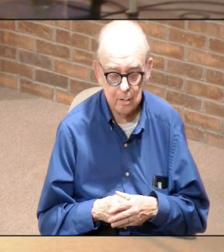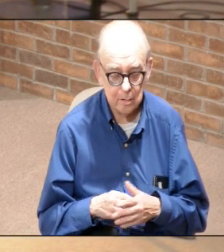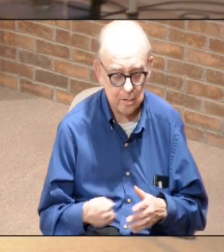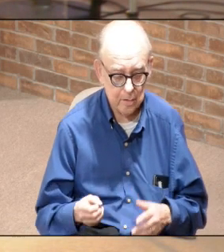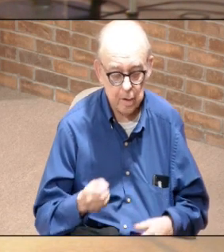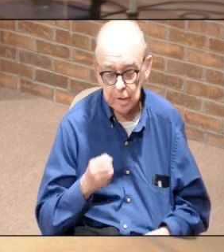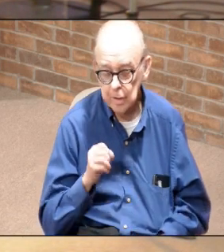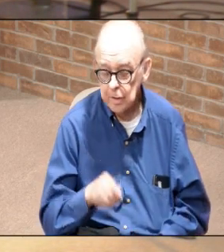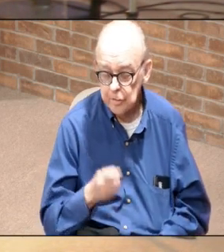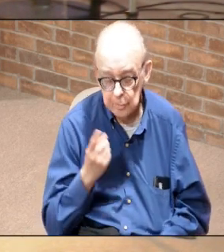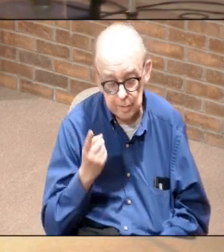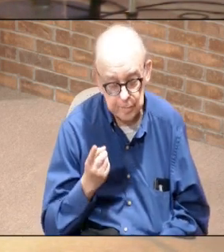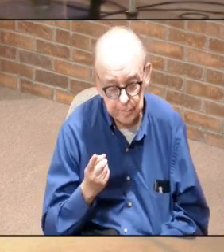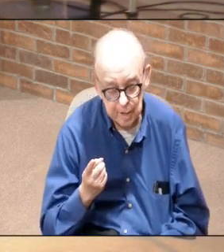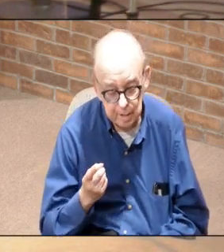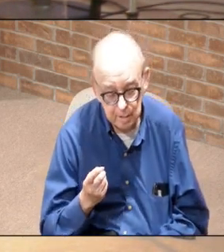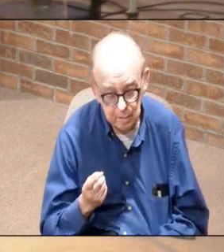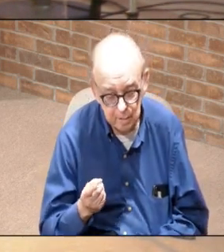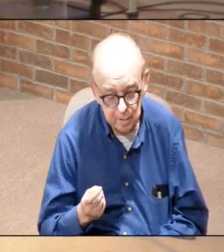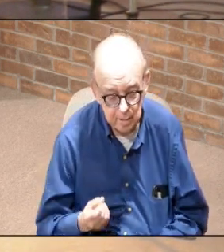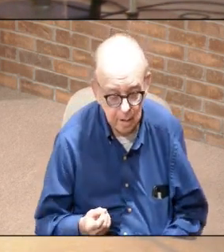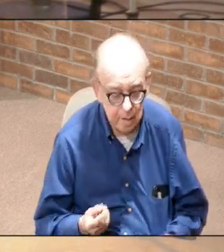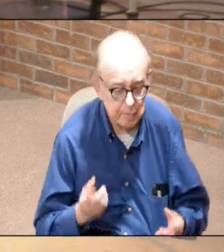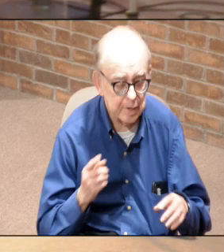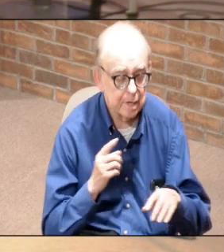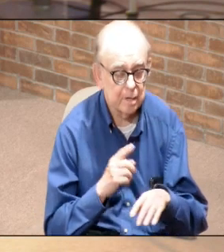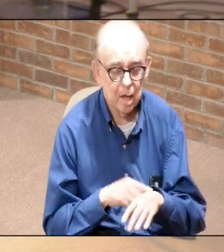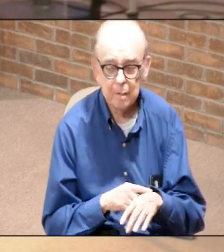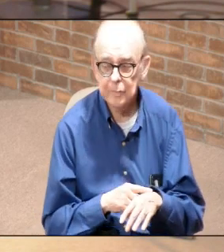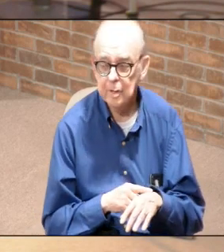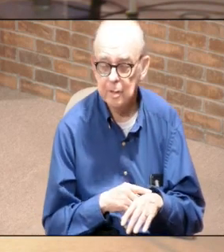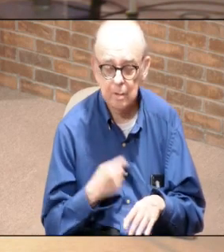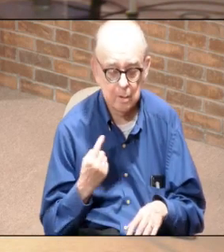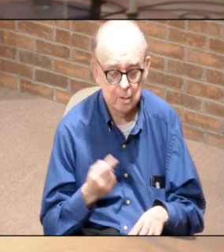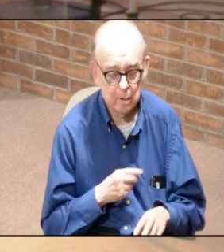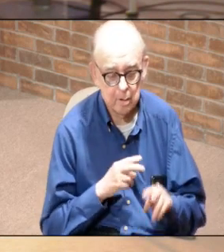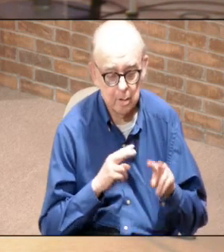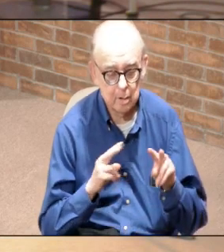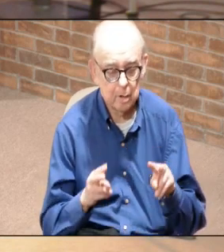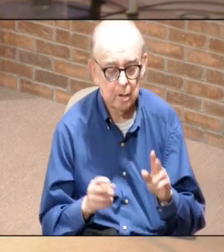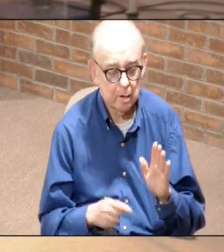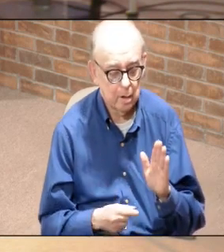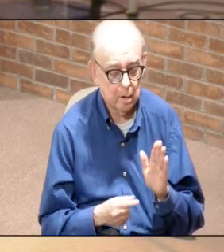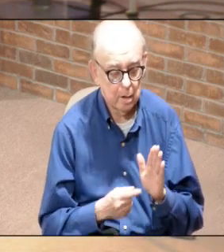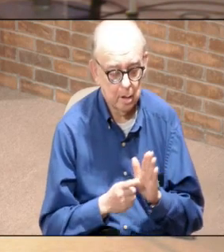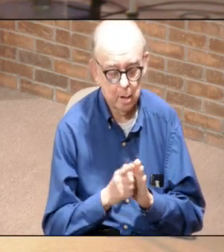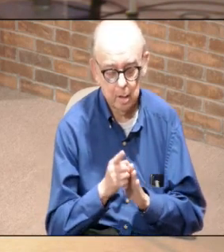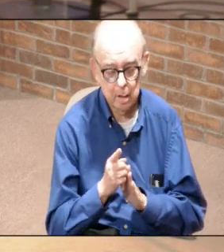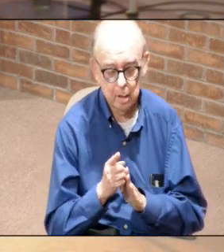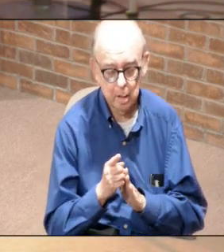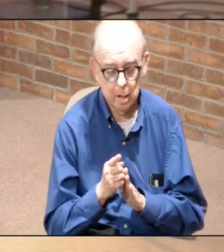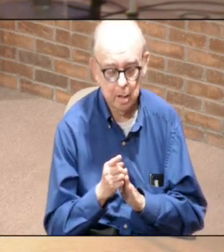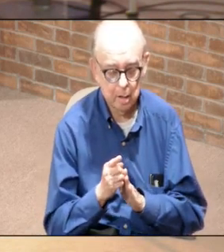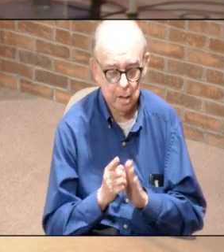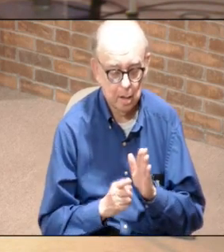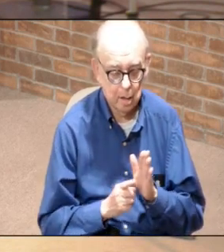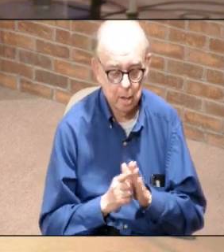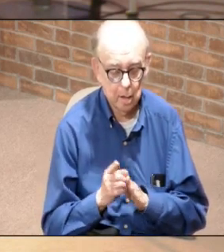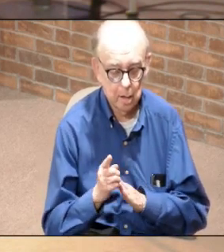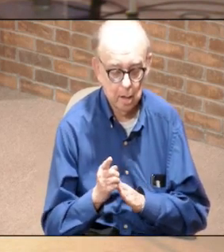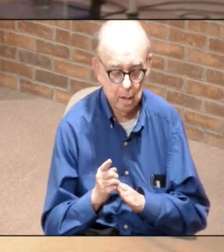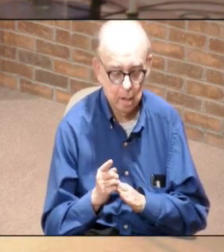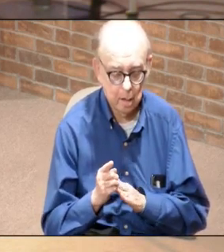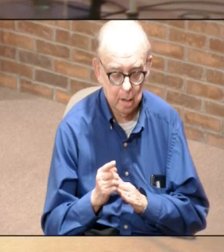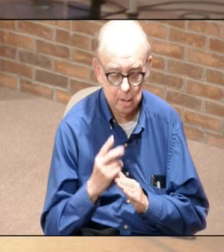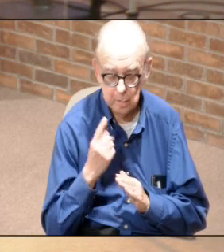And do you understand? So many times we look at giants and we think that the giants that we're